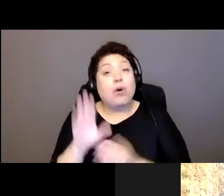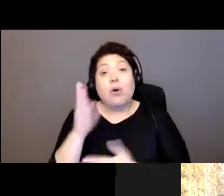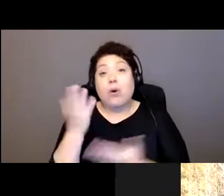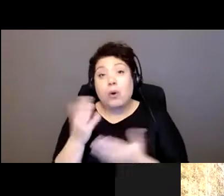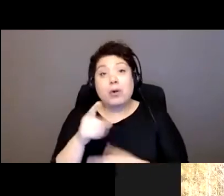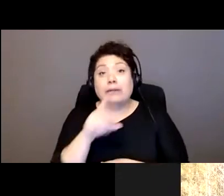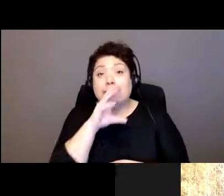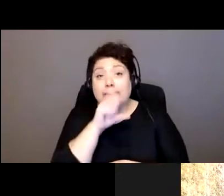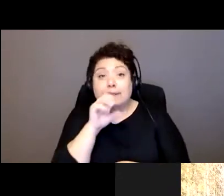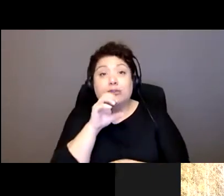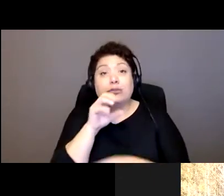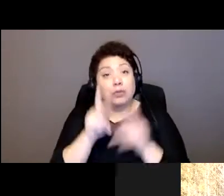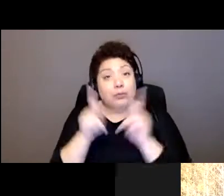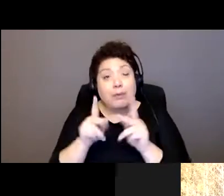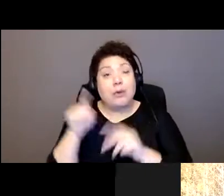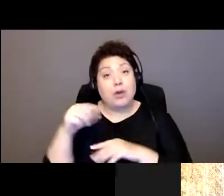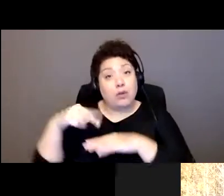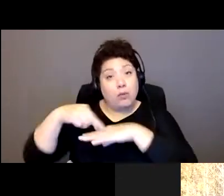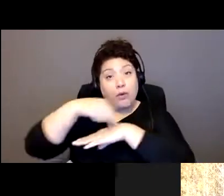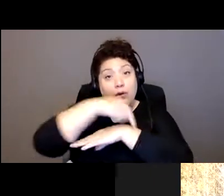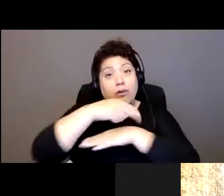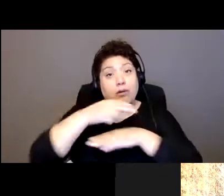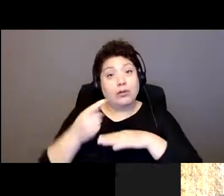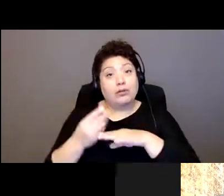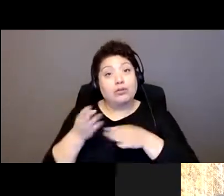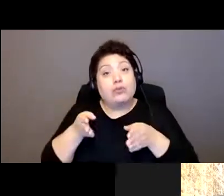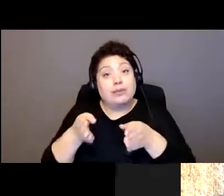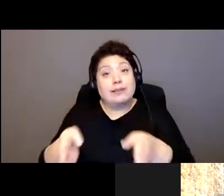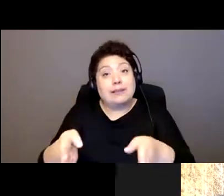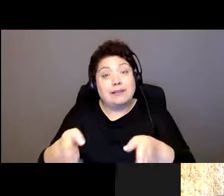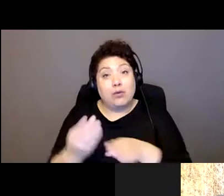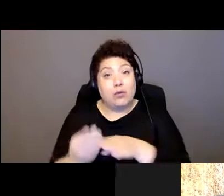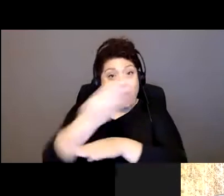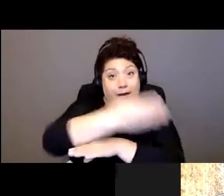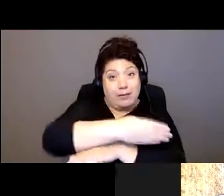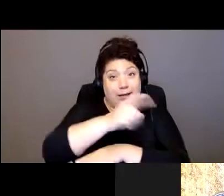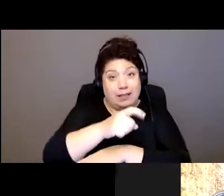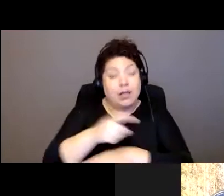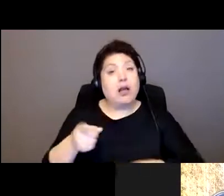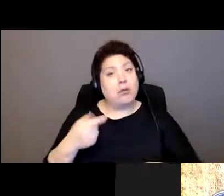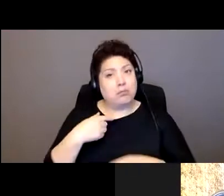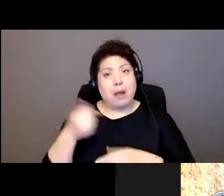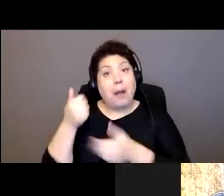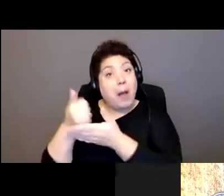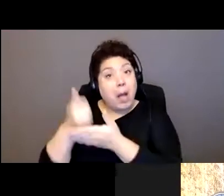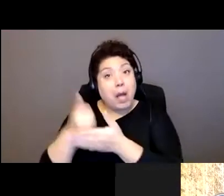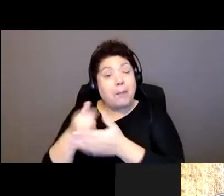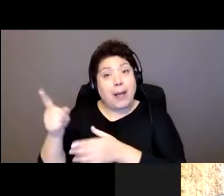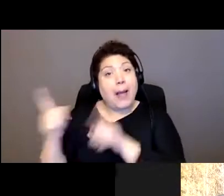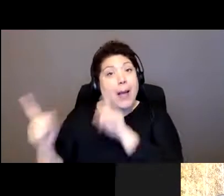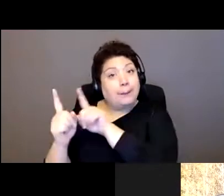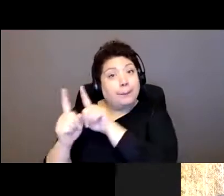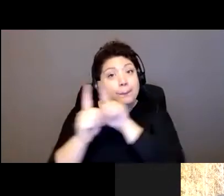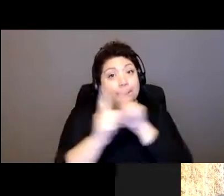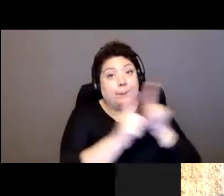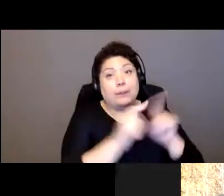they don't help anybody cross the street. I used to see that a lot long time ago when I was younger. People would go out of their way to